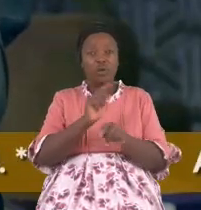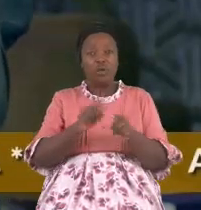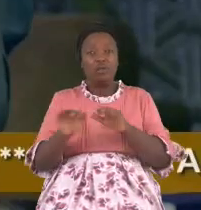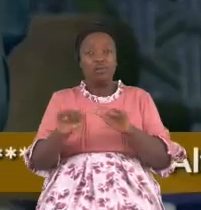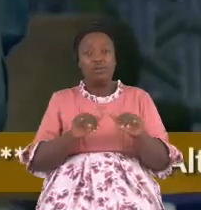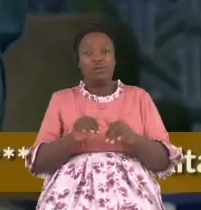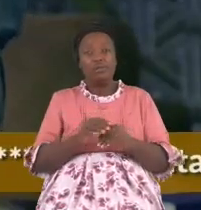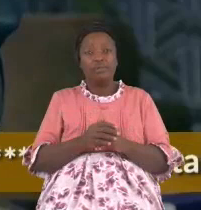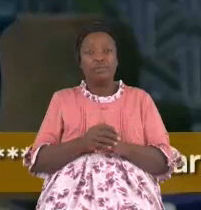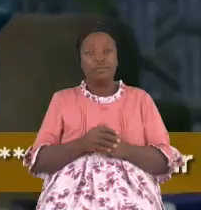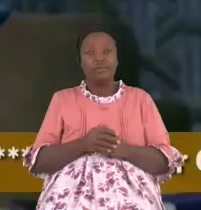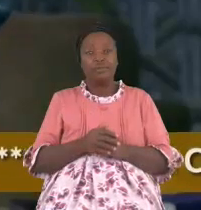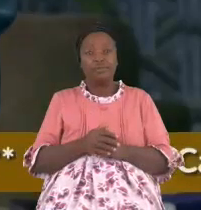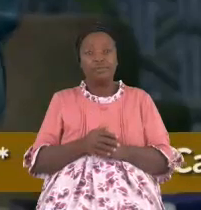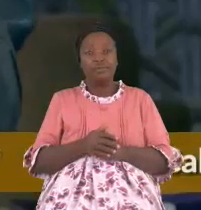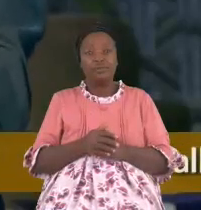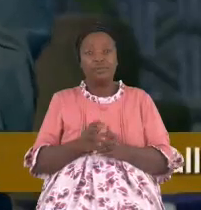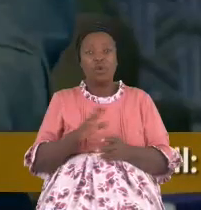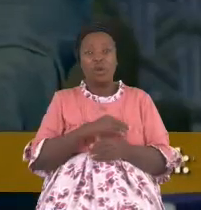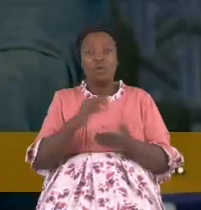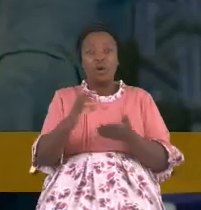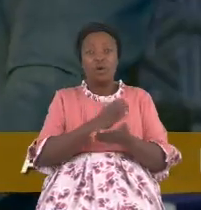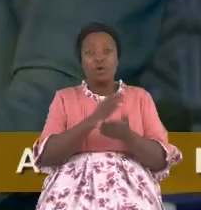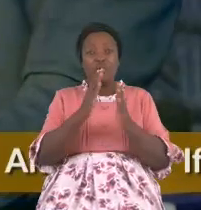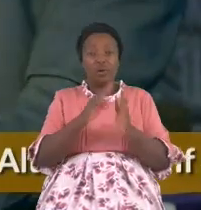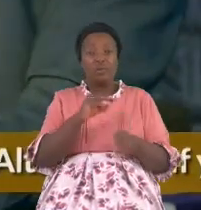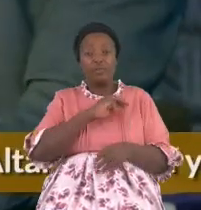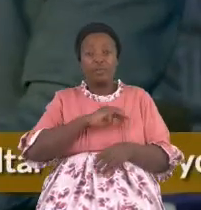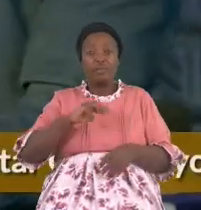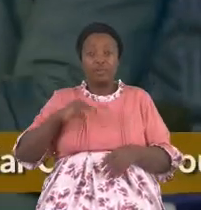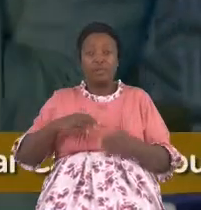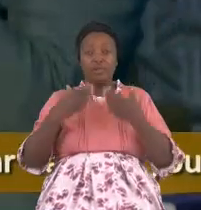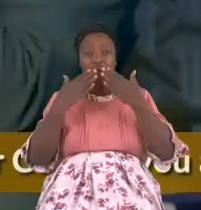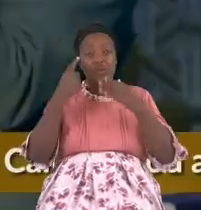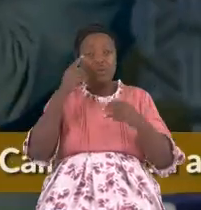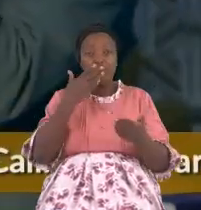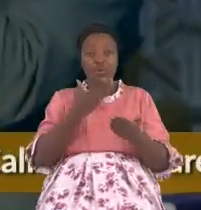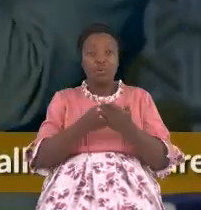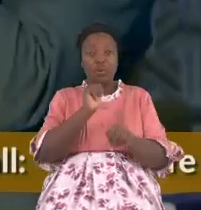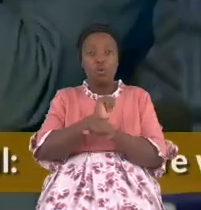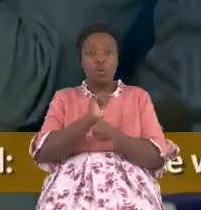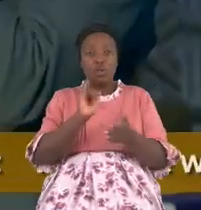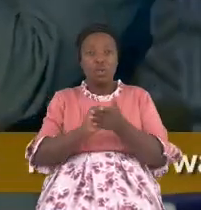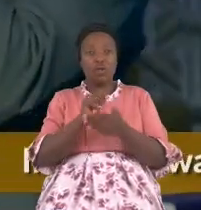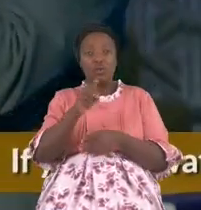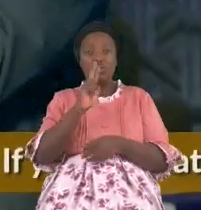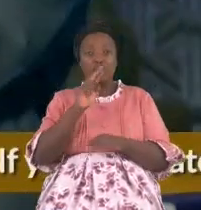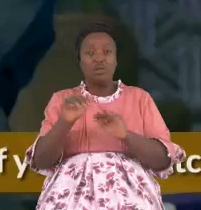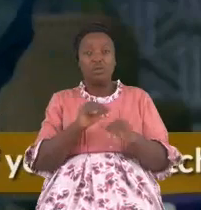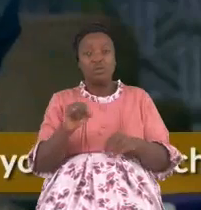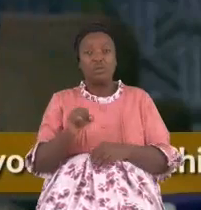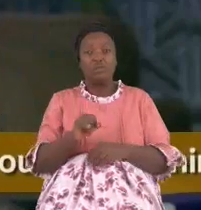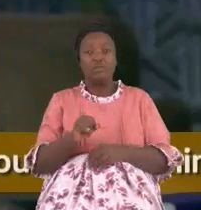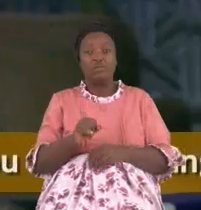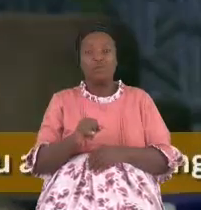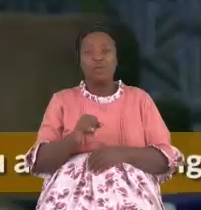our choir members thank you for the good work you are doing please be fast because